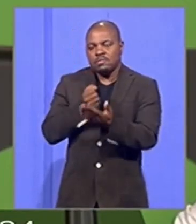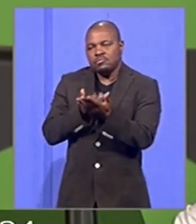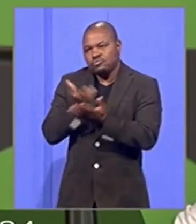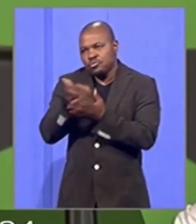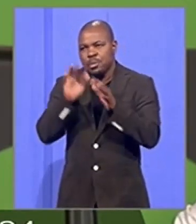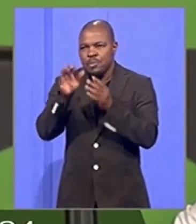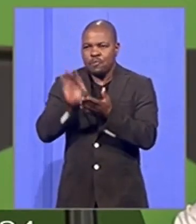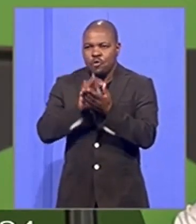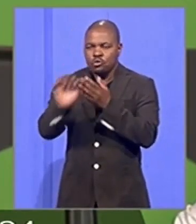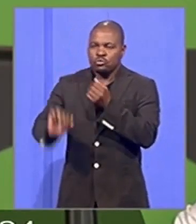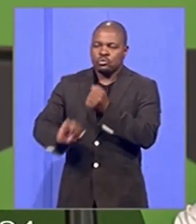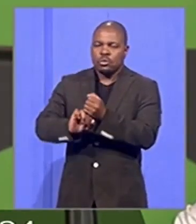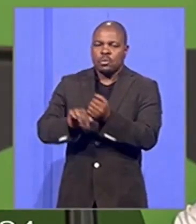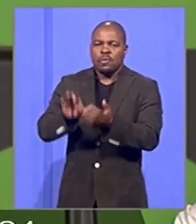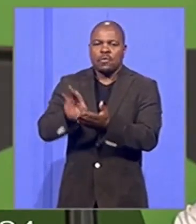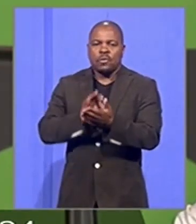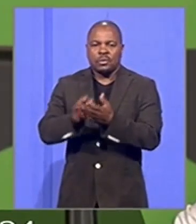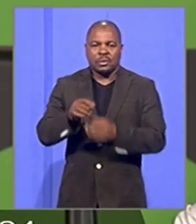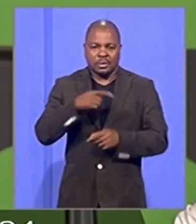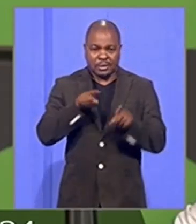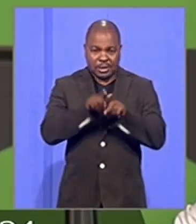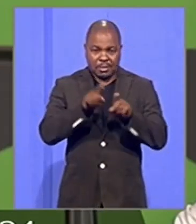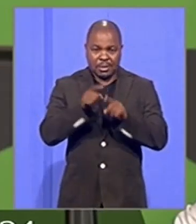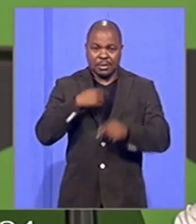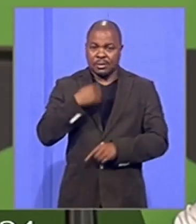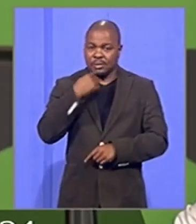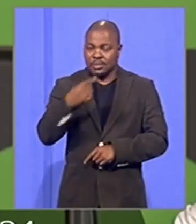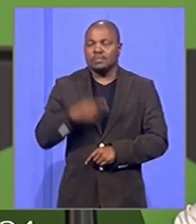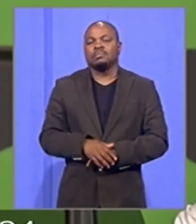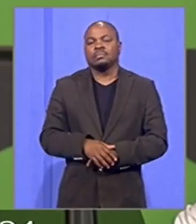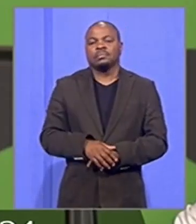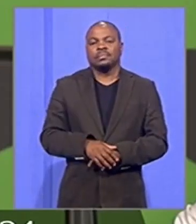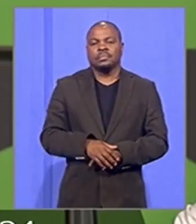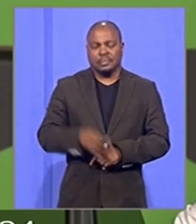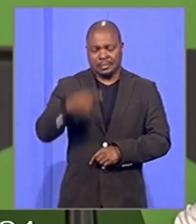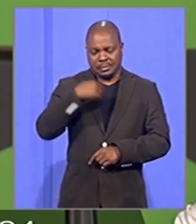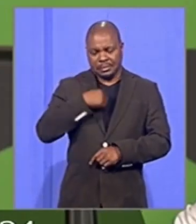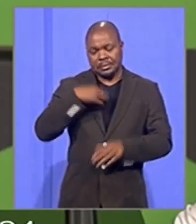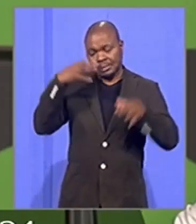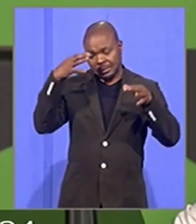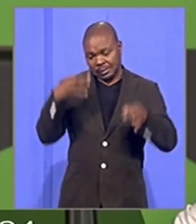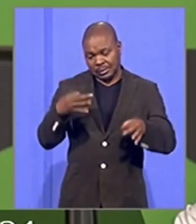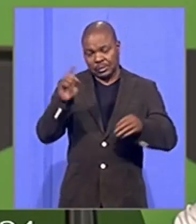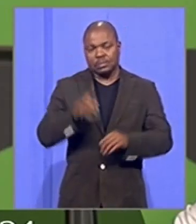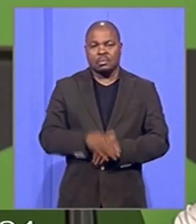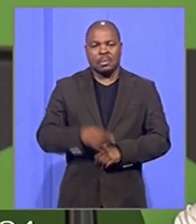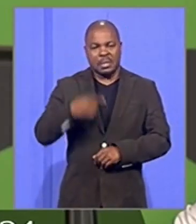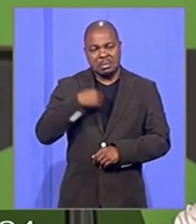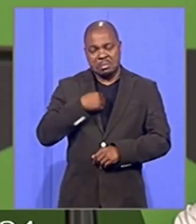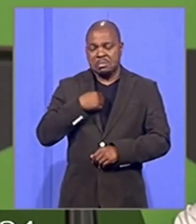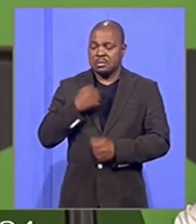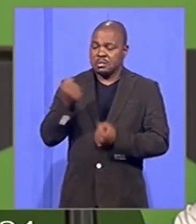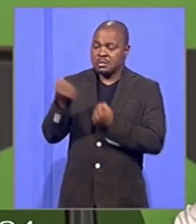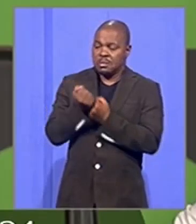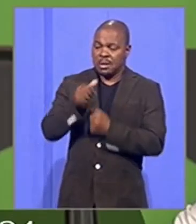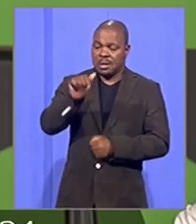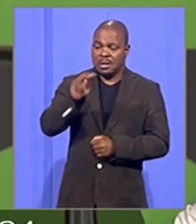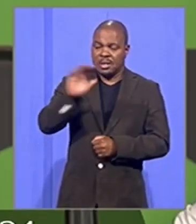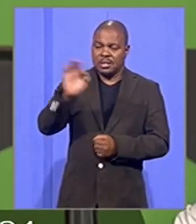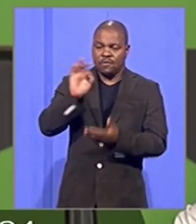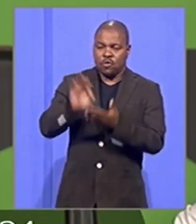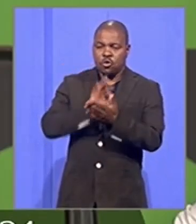many others that I will share with the public in the coming months. I have decided that I cannot and